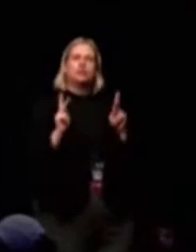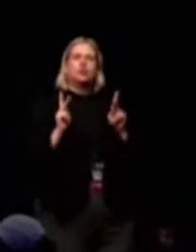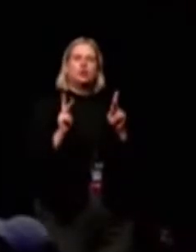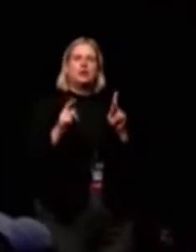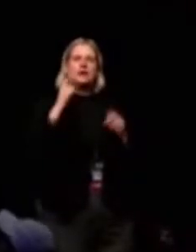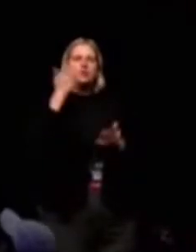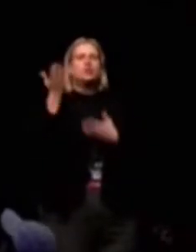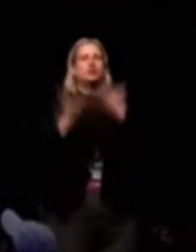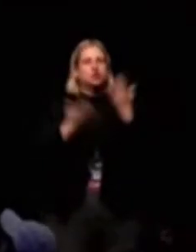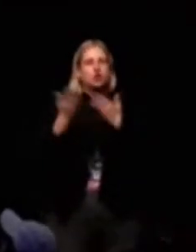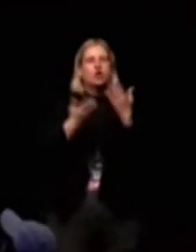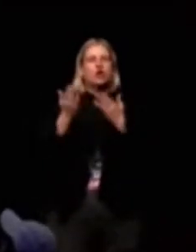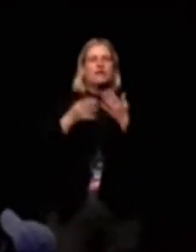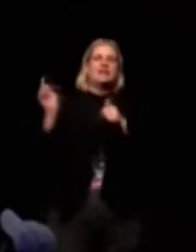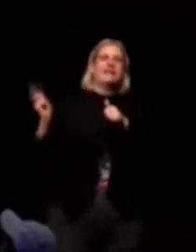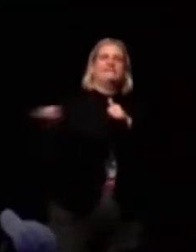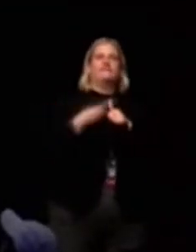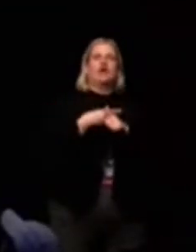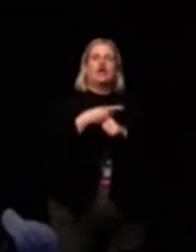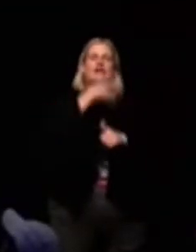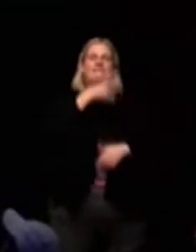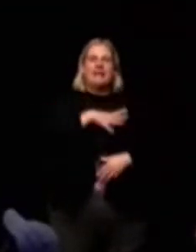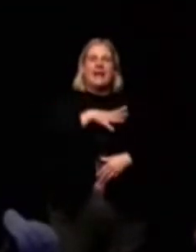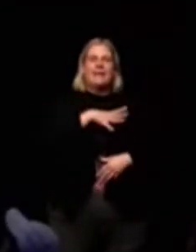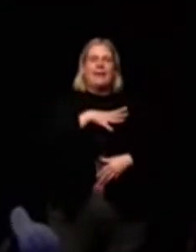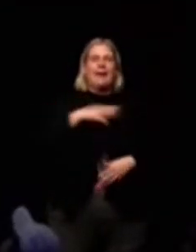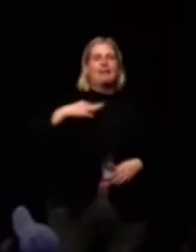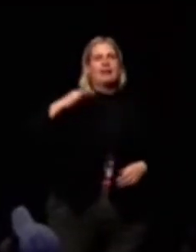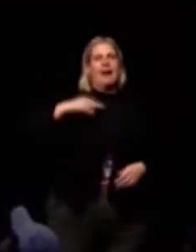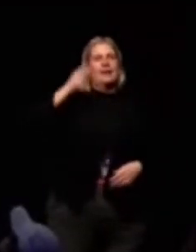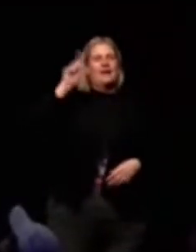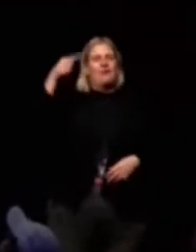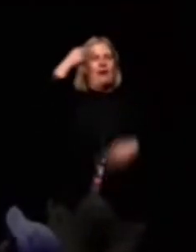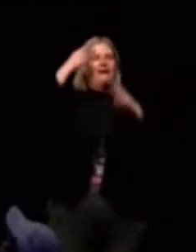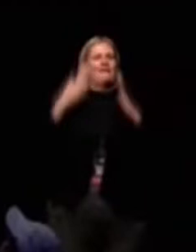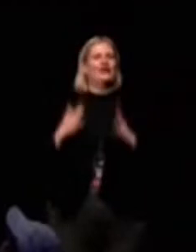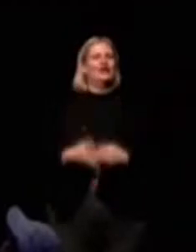to serve as the very first female nominee for governor.